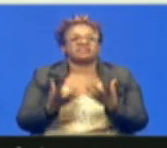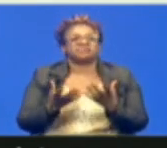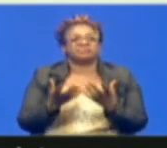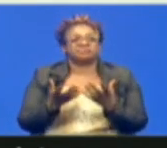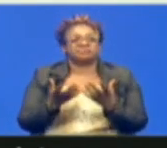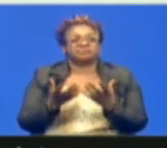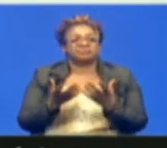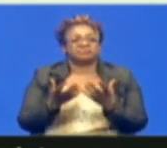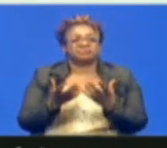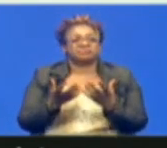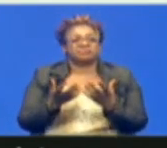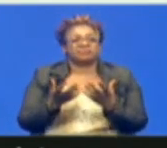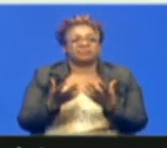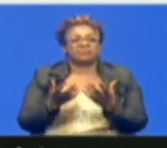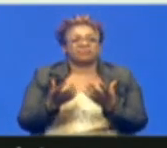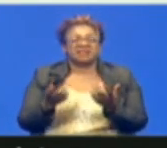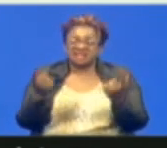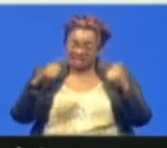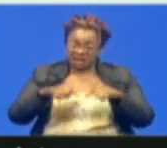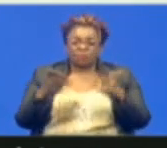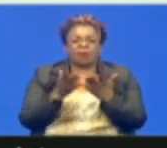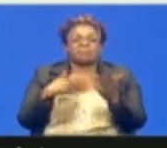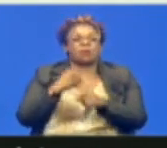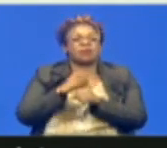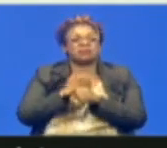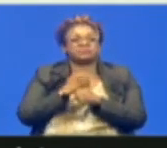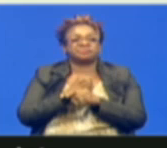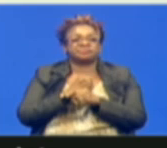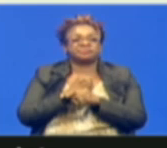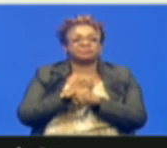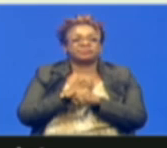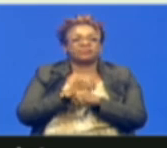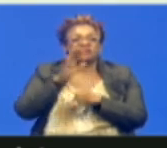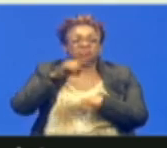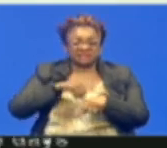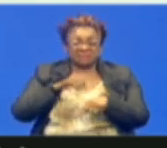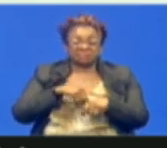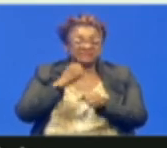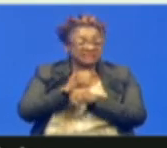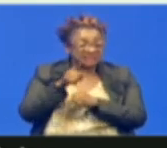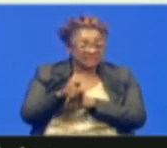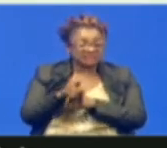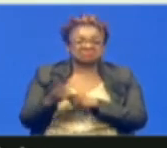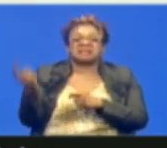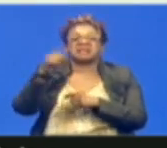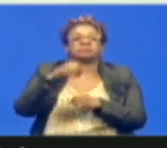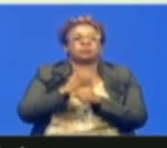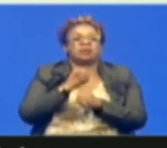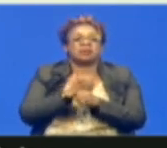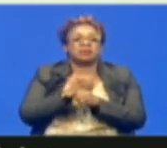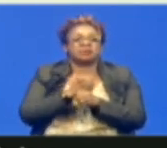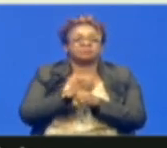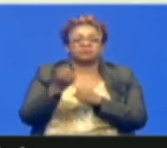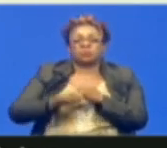kasi, kasini mimi ufanya kasi. Tangu afanya kitondo ndio alikuja. Akanirushia